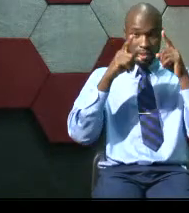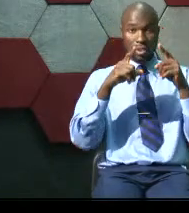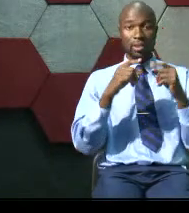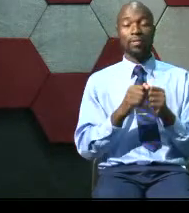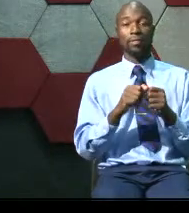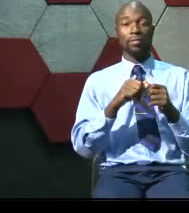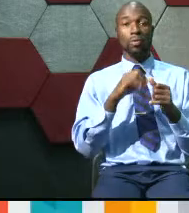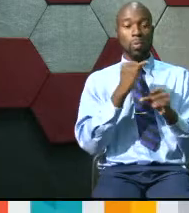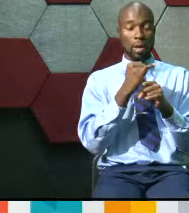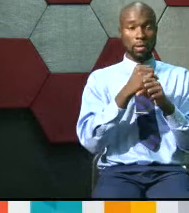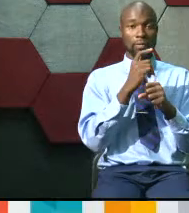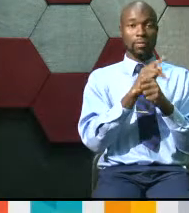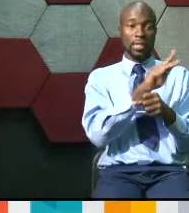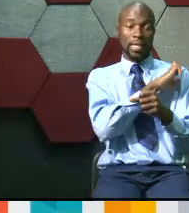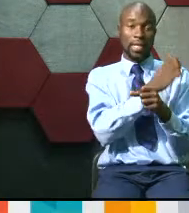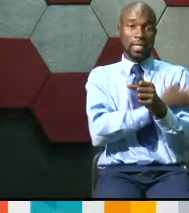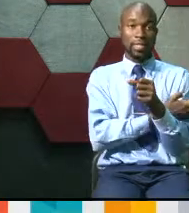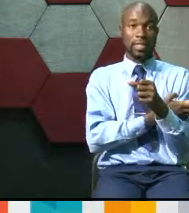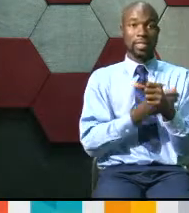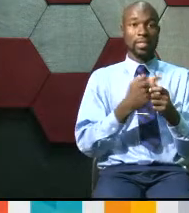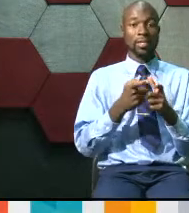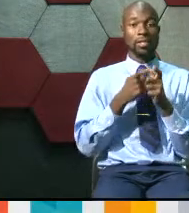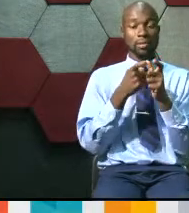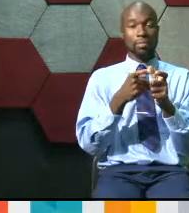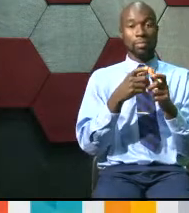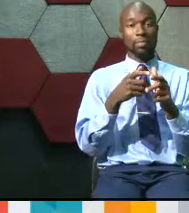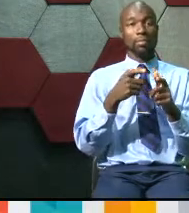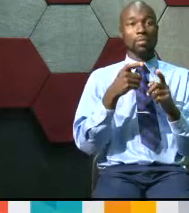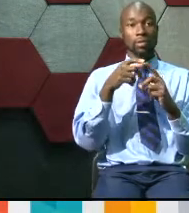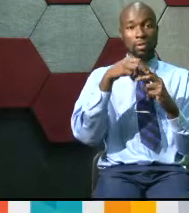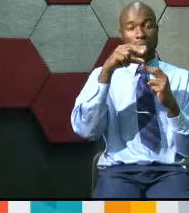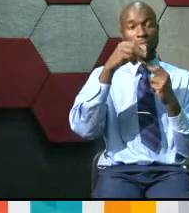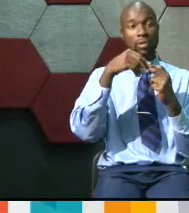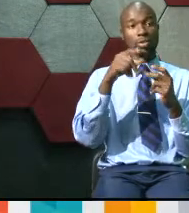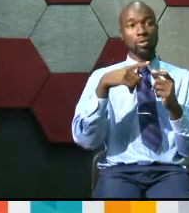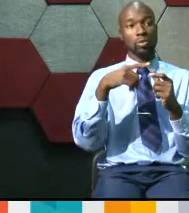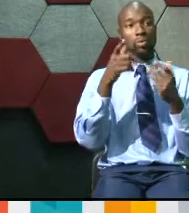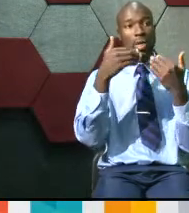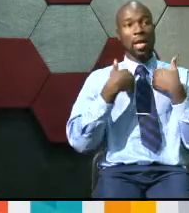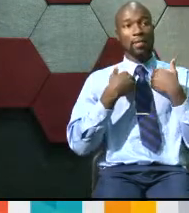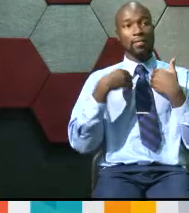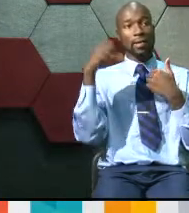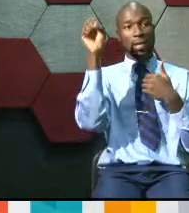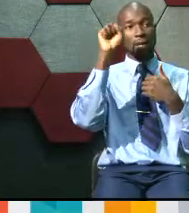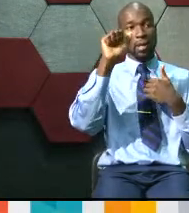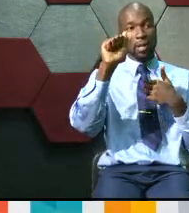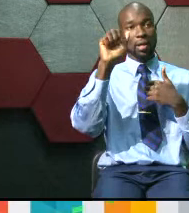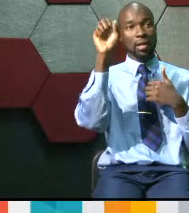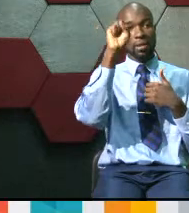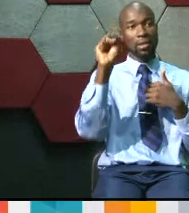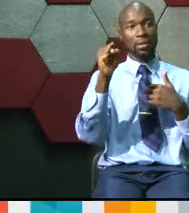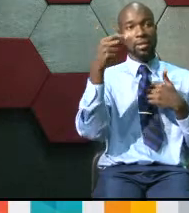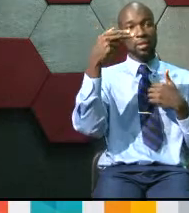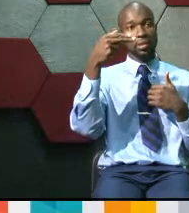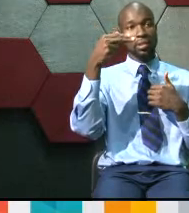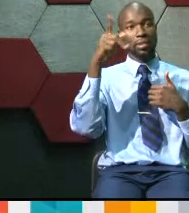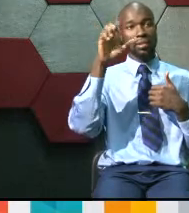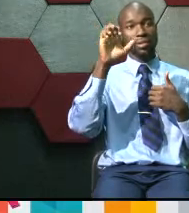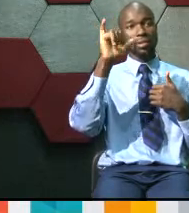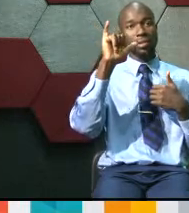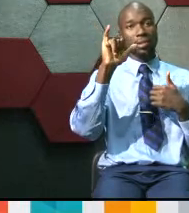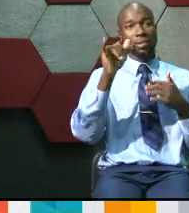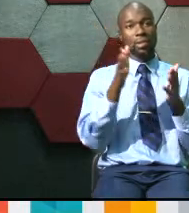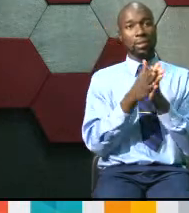Award goes to Ashley Kinyanjui and Anurita Nyuha from the Kianda School in Nairobi